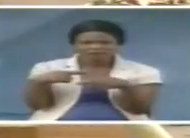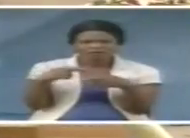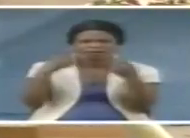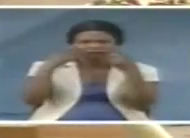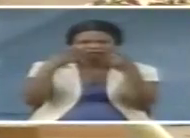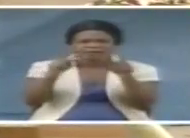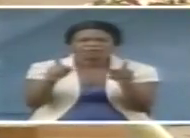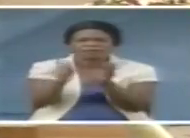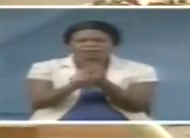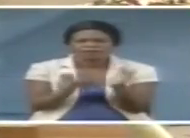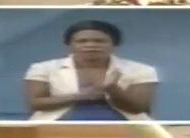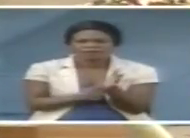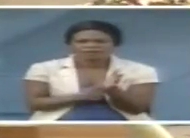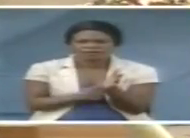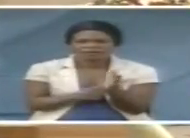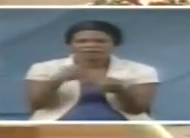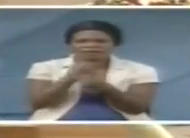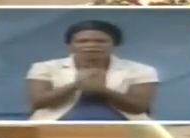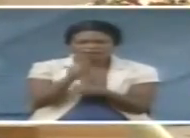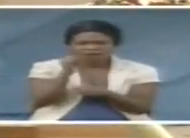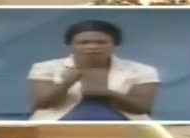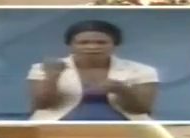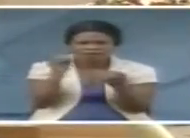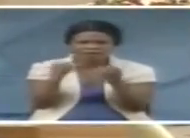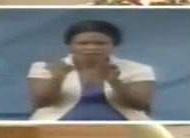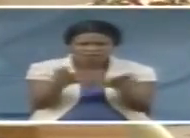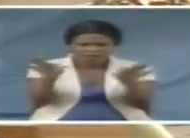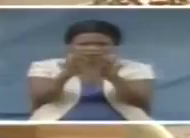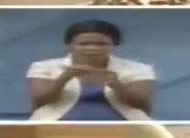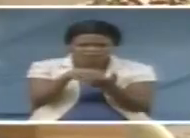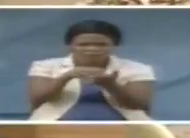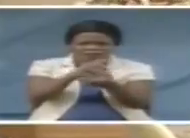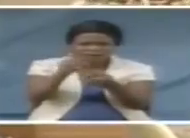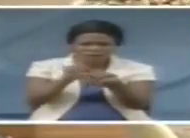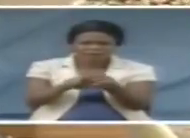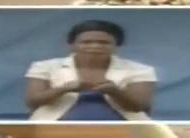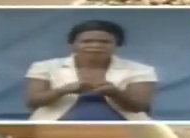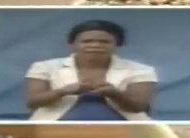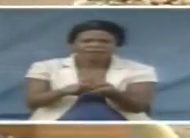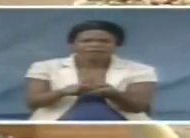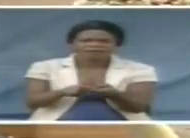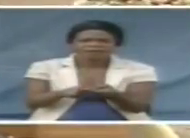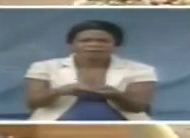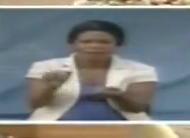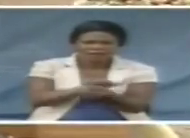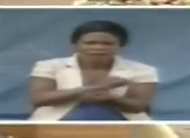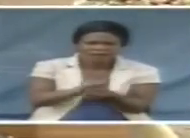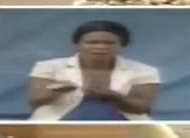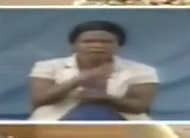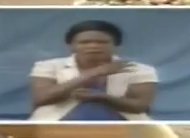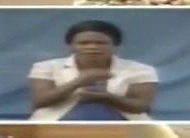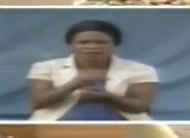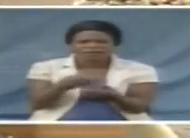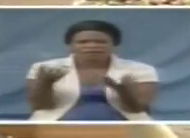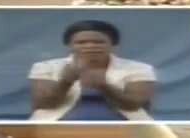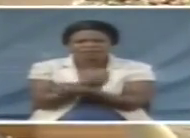1, the revision to the Public Finance Act to make it more punitive to cases such